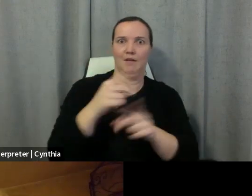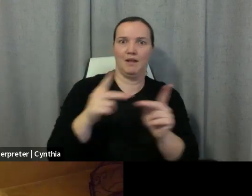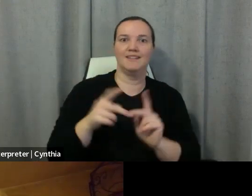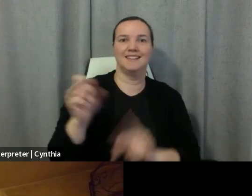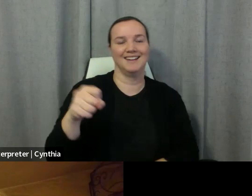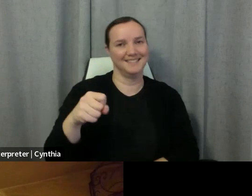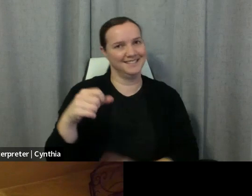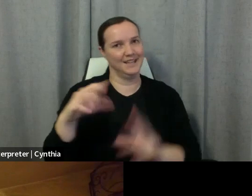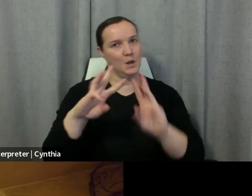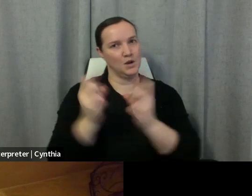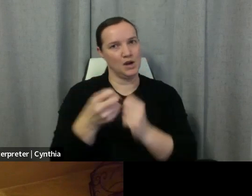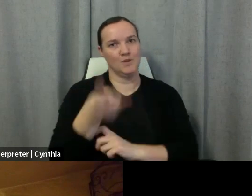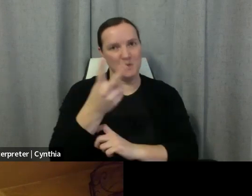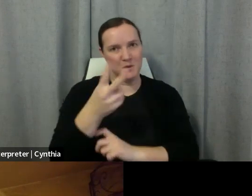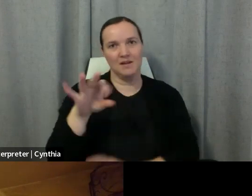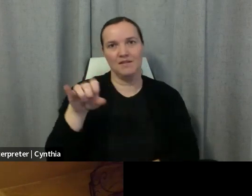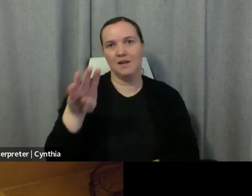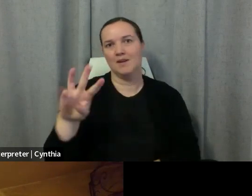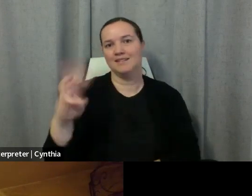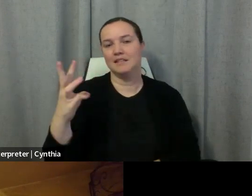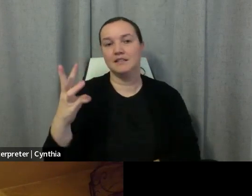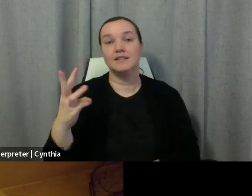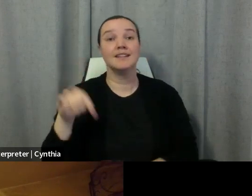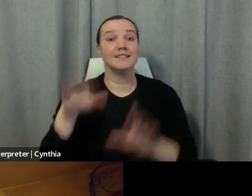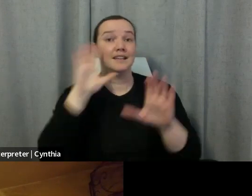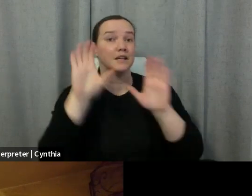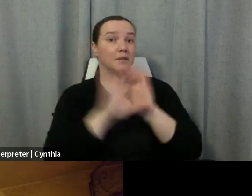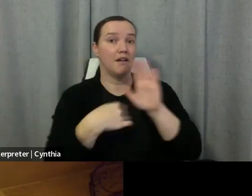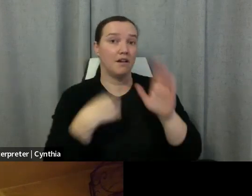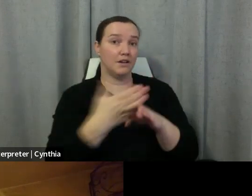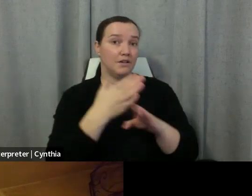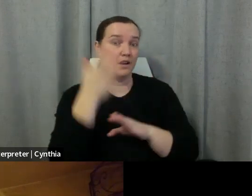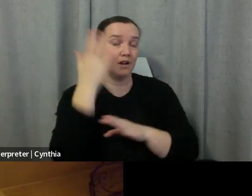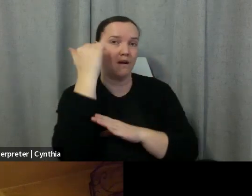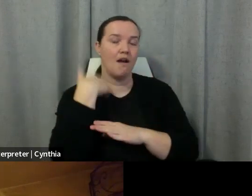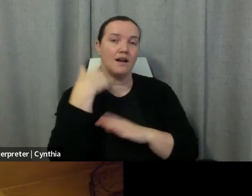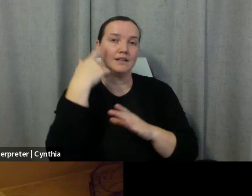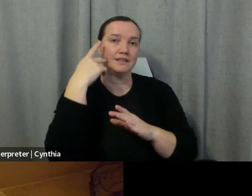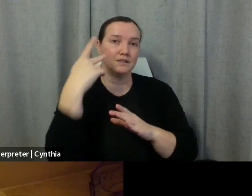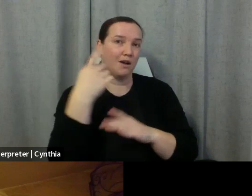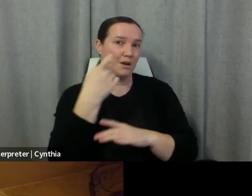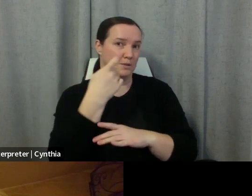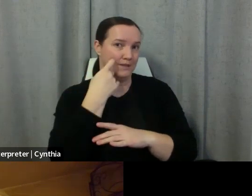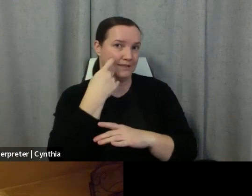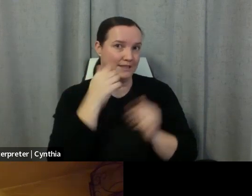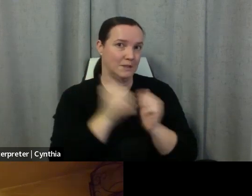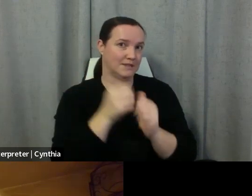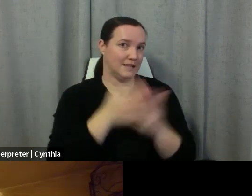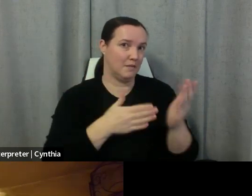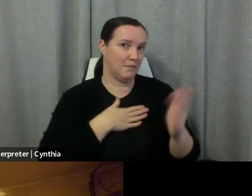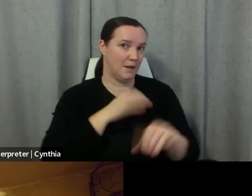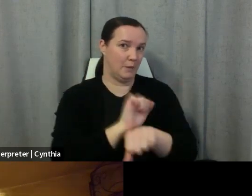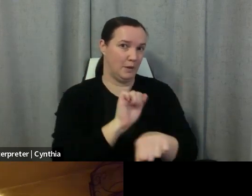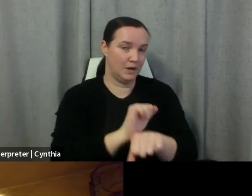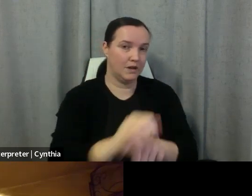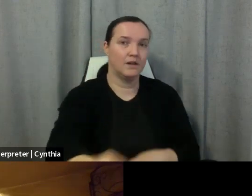And so had some of that. I was sharing this image with you just because I came across it recently with some of the work I've been doing.